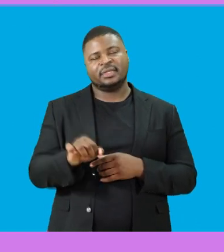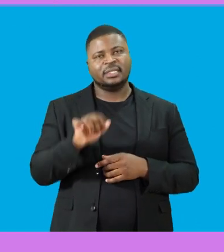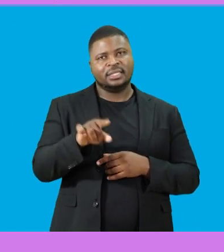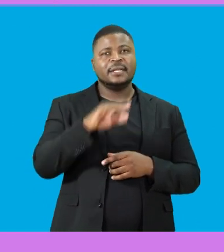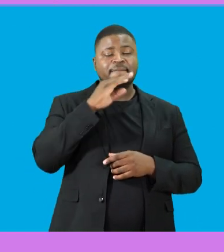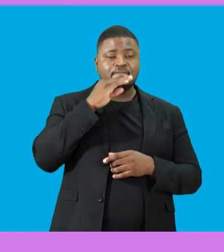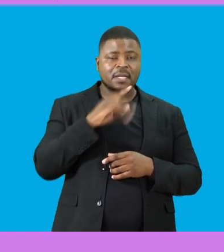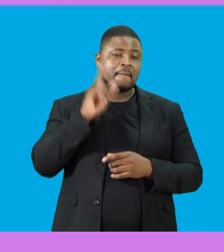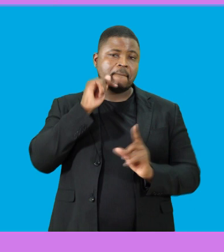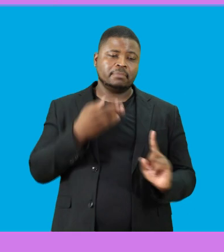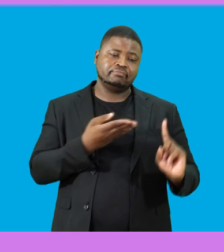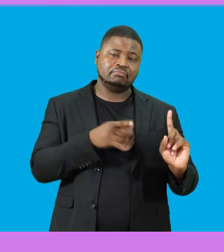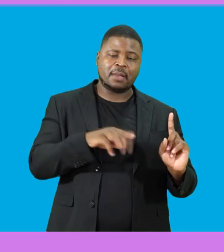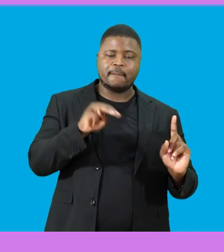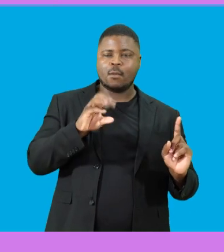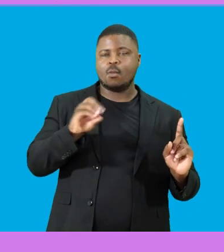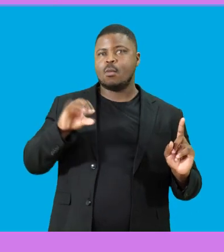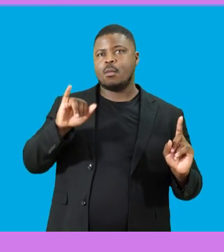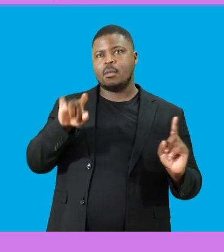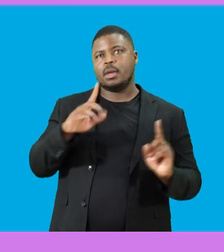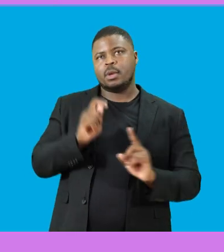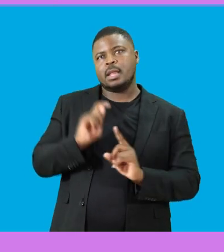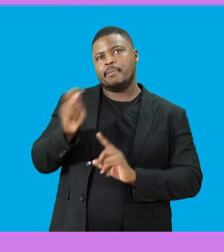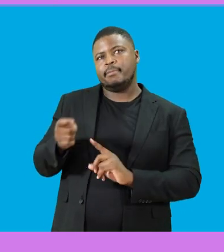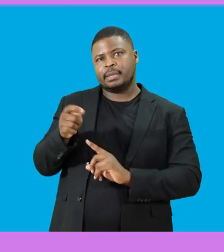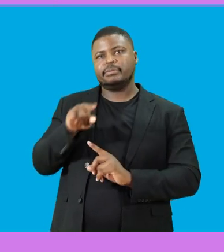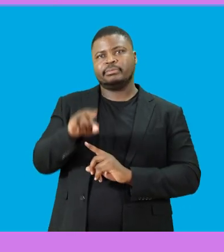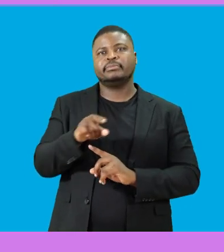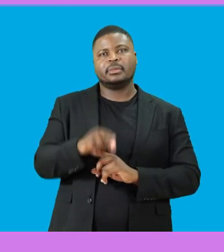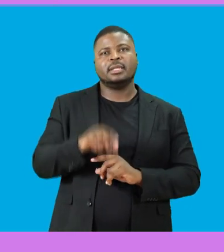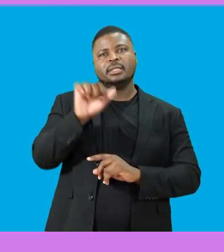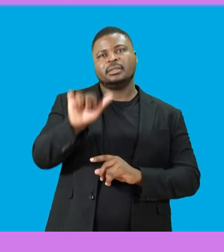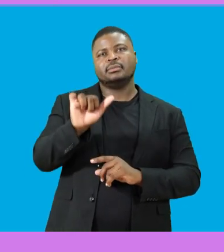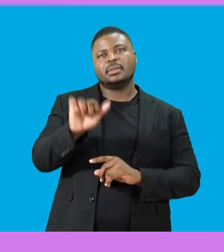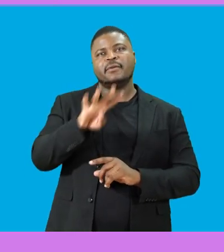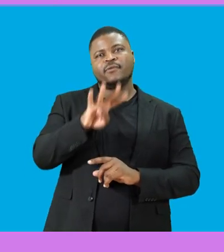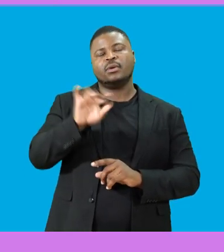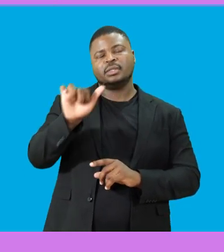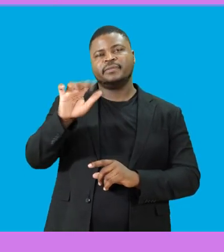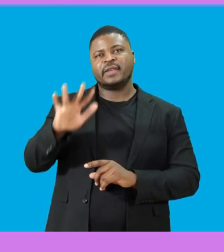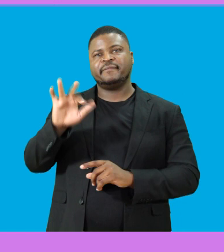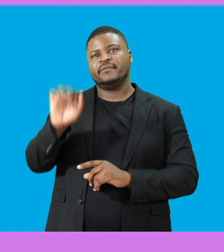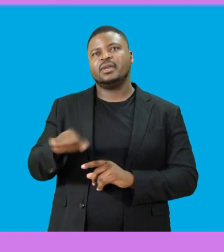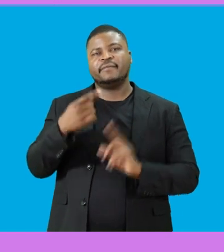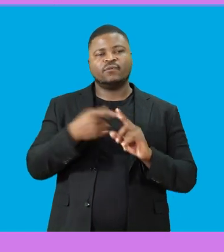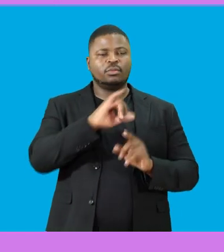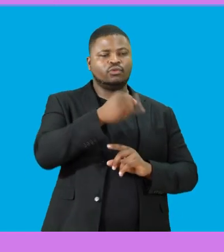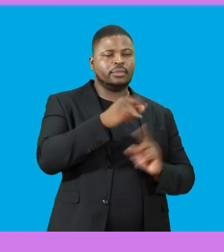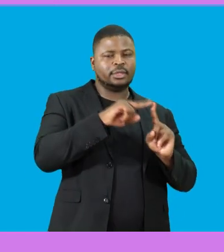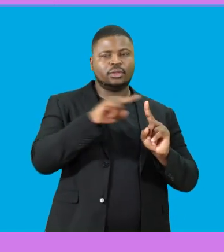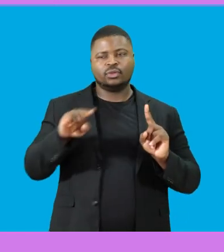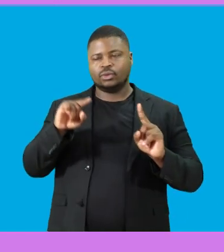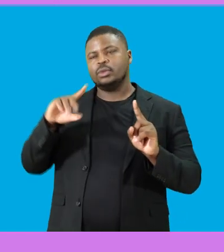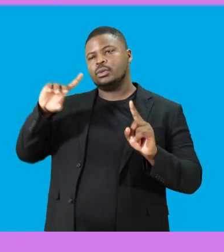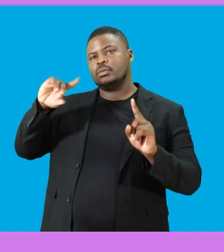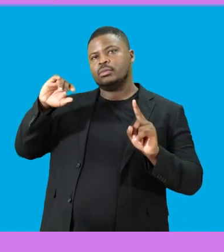465 rand. So it will cost Mr. Moy 465 rand to travel to Durban from Johannesburg.